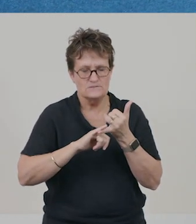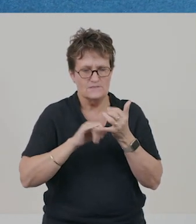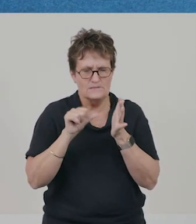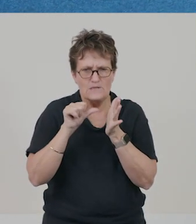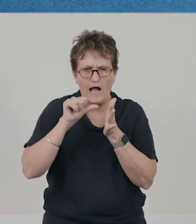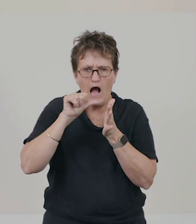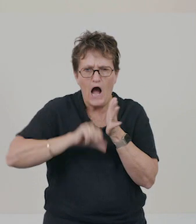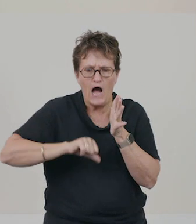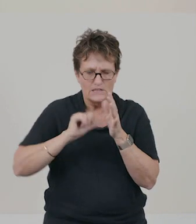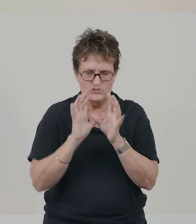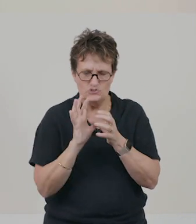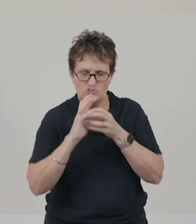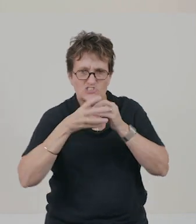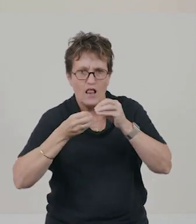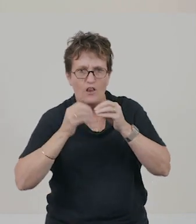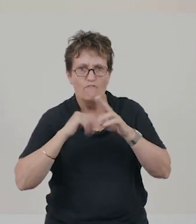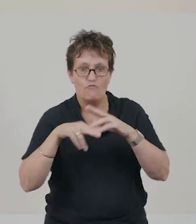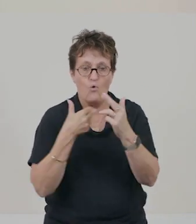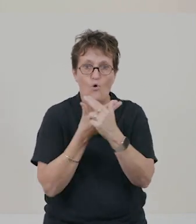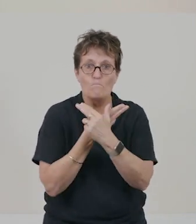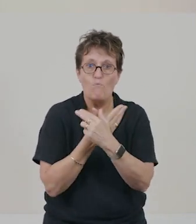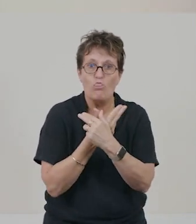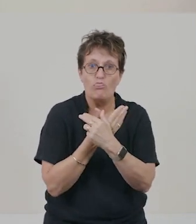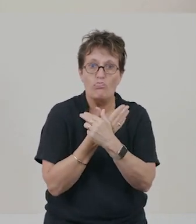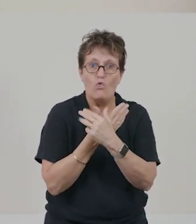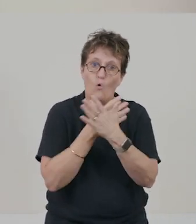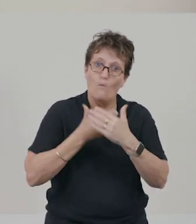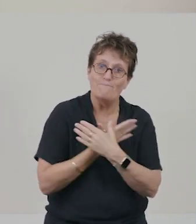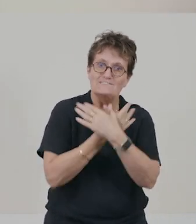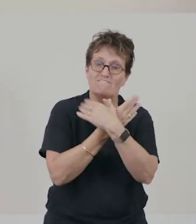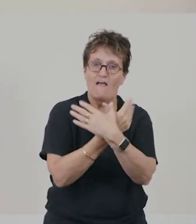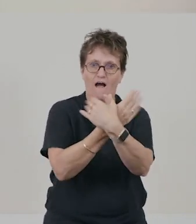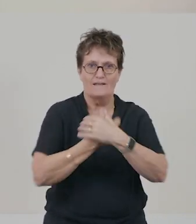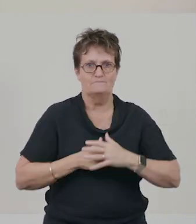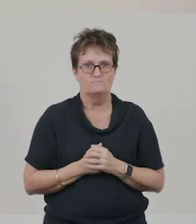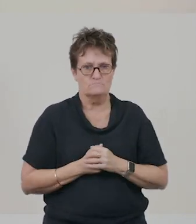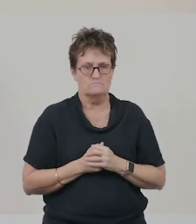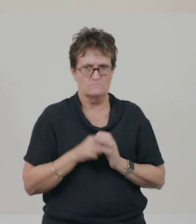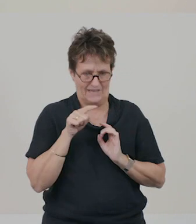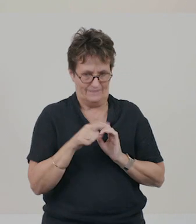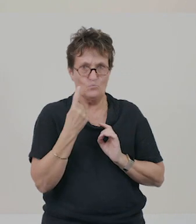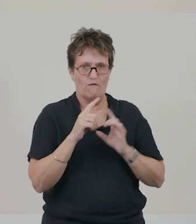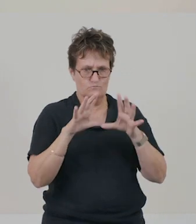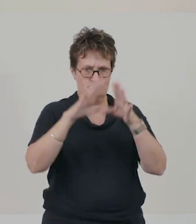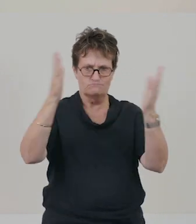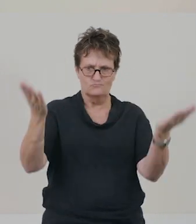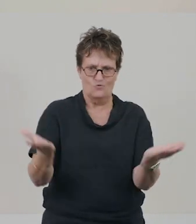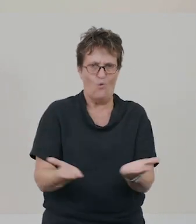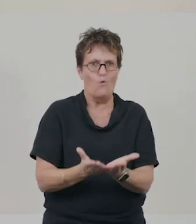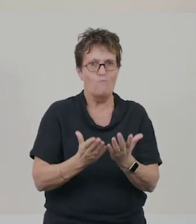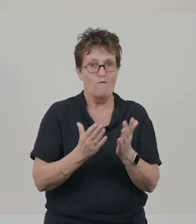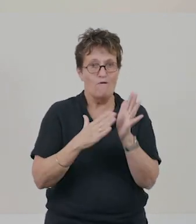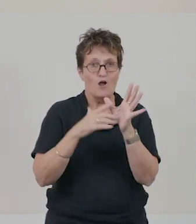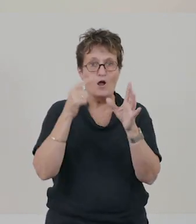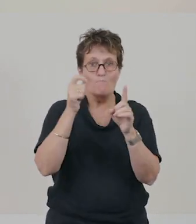or butterfly. Butterflies hatch from a chrysalis. And this is a globe. A globe is